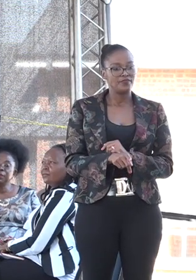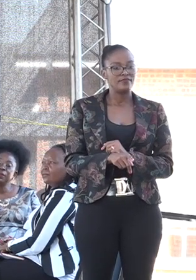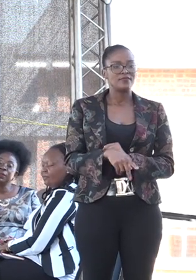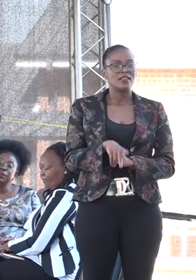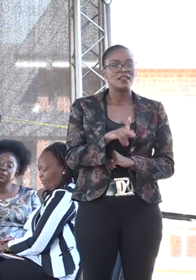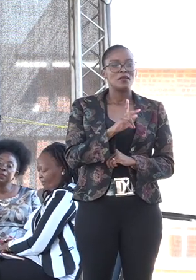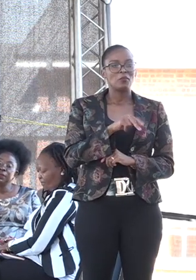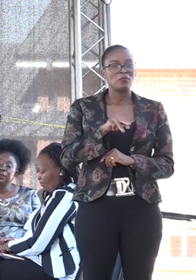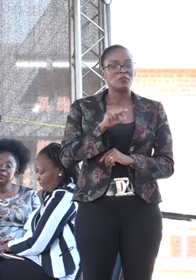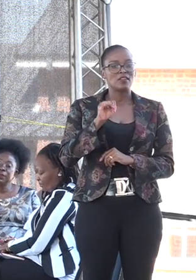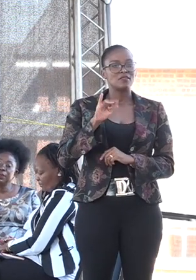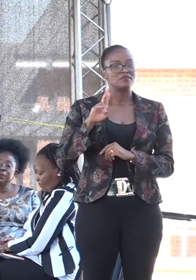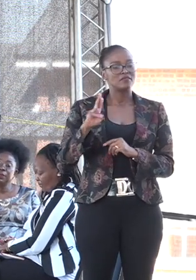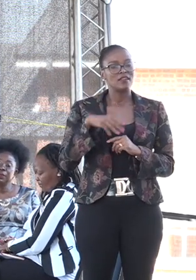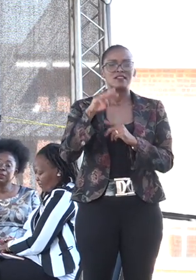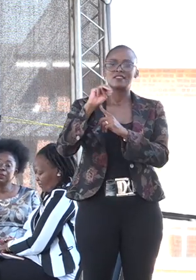Premier and MECs,